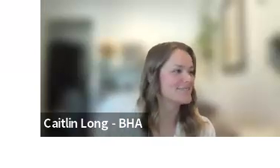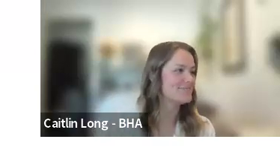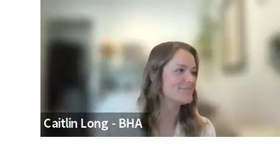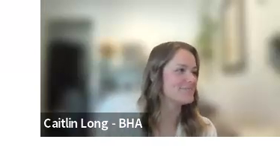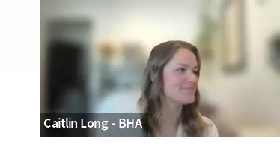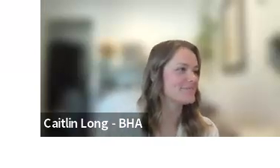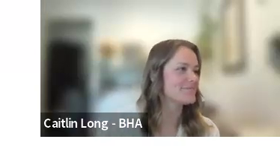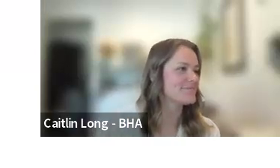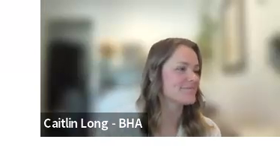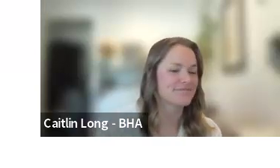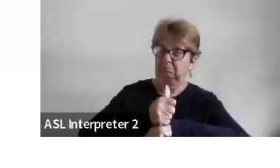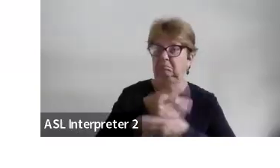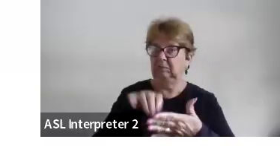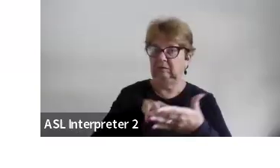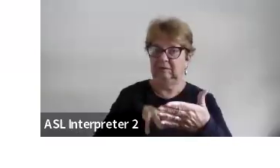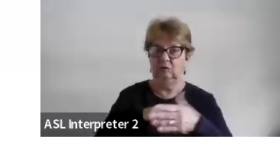scheduled.